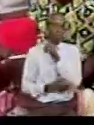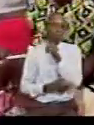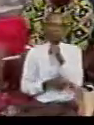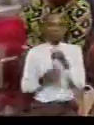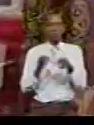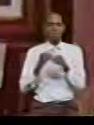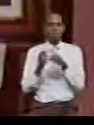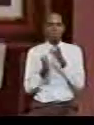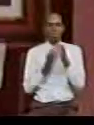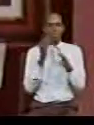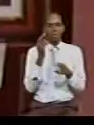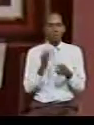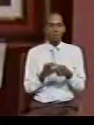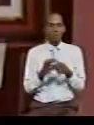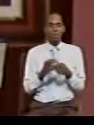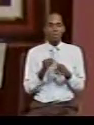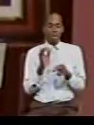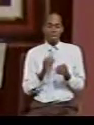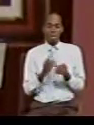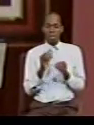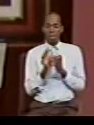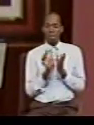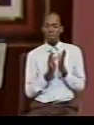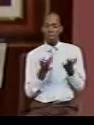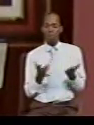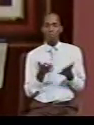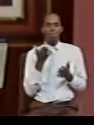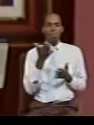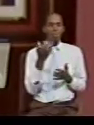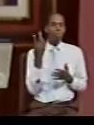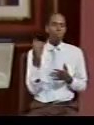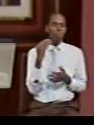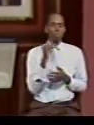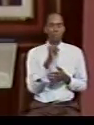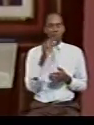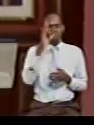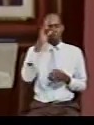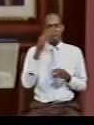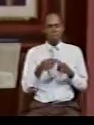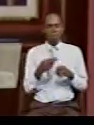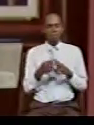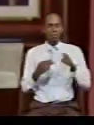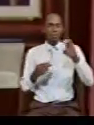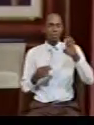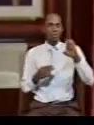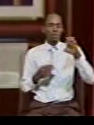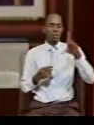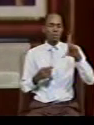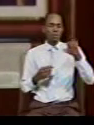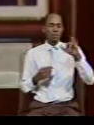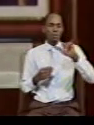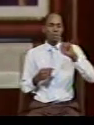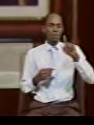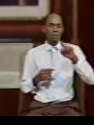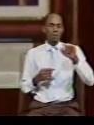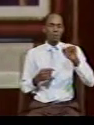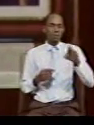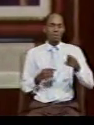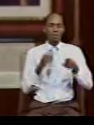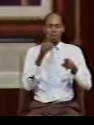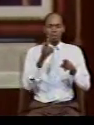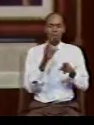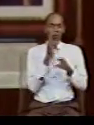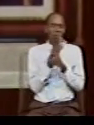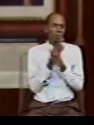In the Bible, there was an Elijah. You are free to be an Elijah. There was an